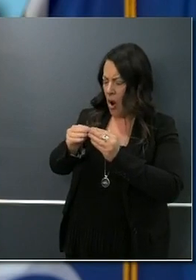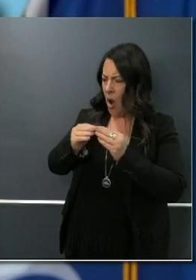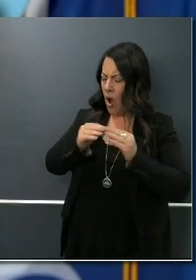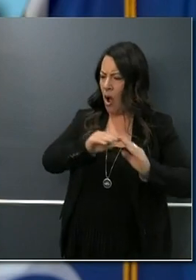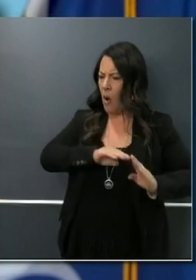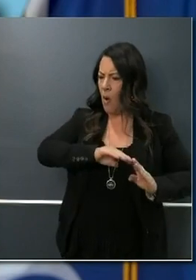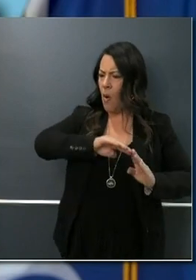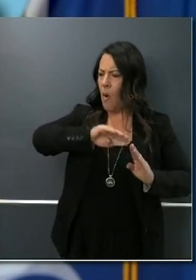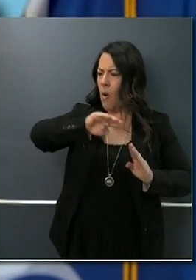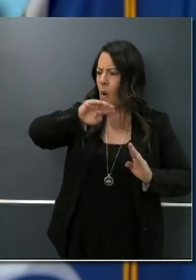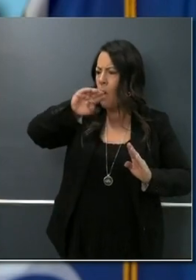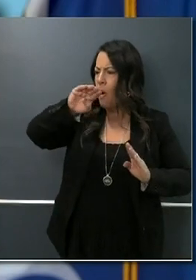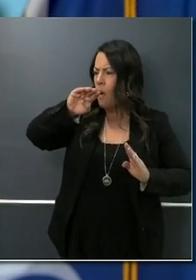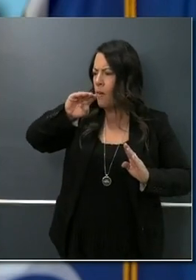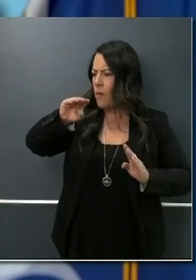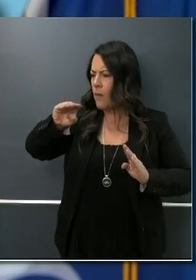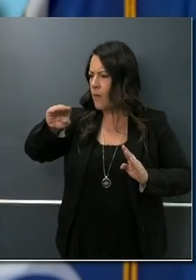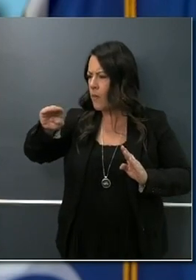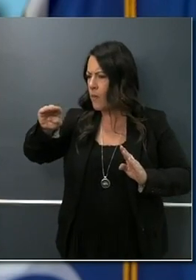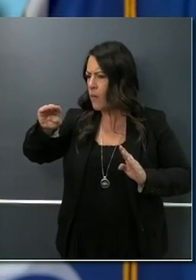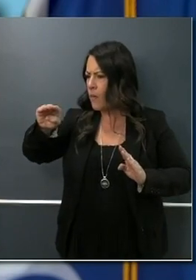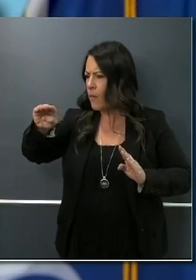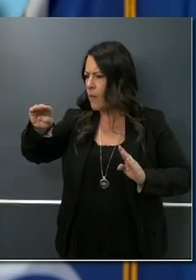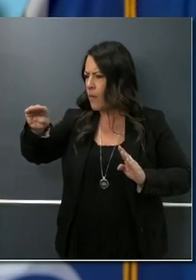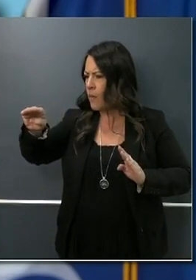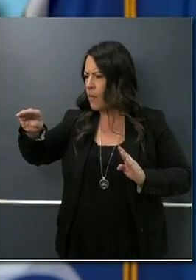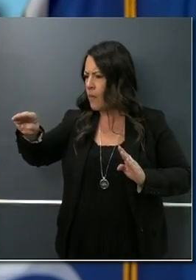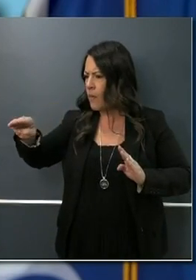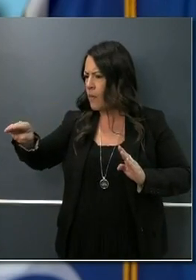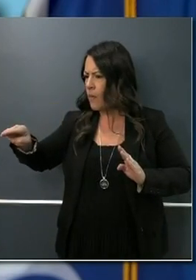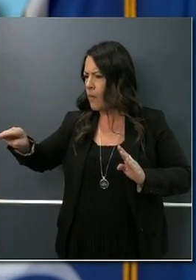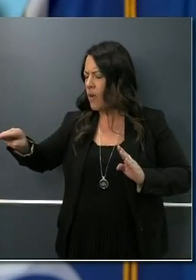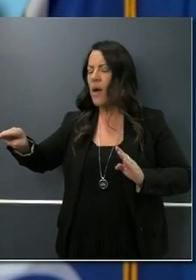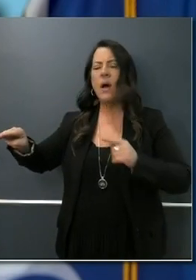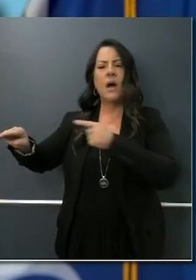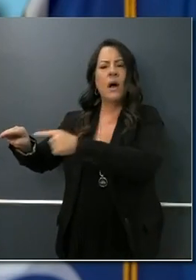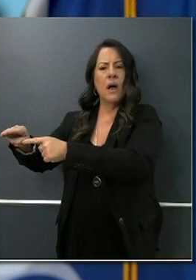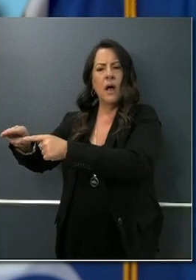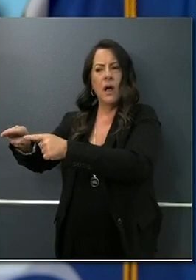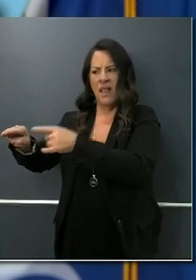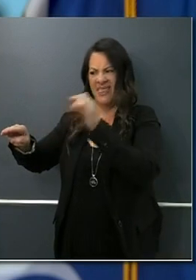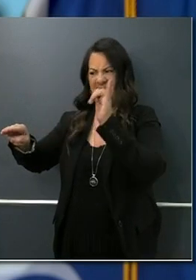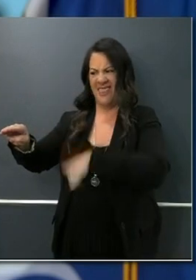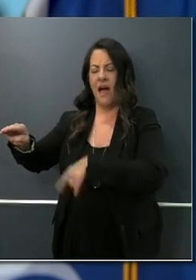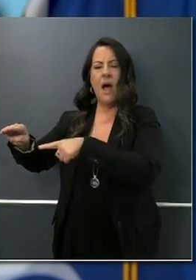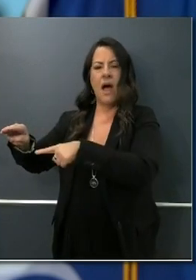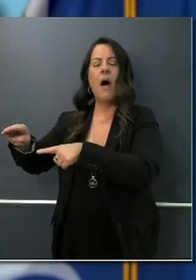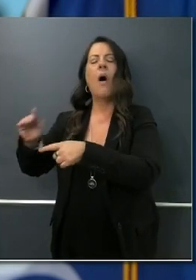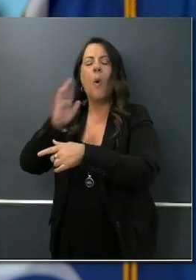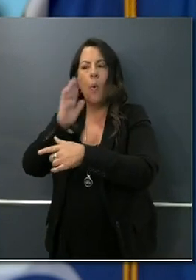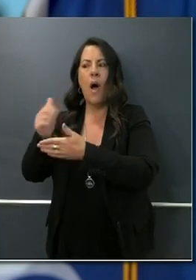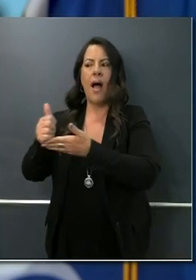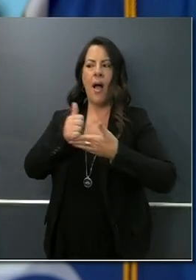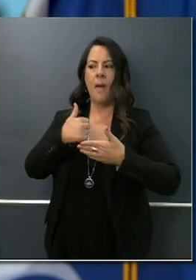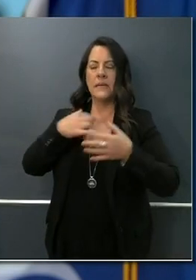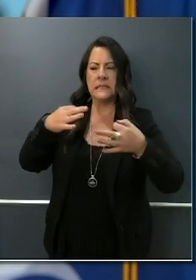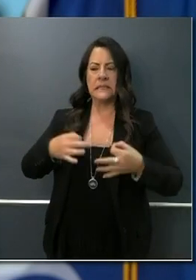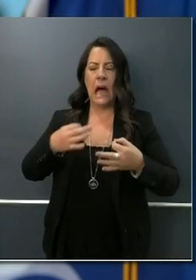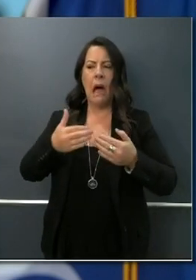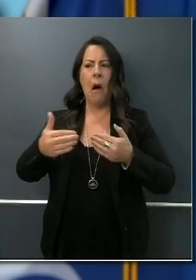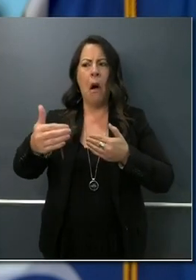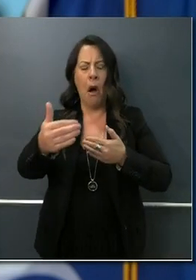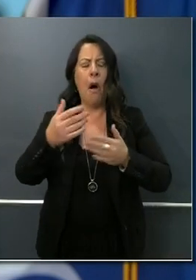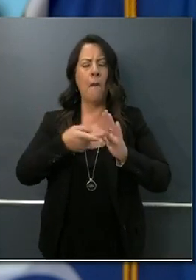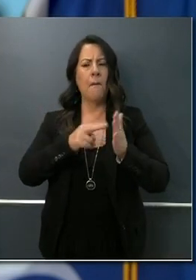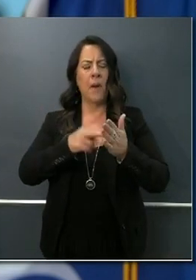been over the course of the last few weeks, the only thing that can stop that is more images, again, like we saw